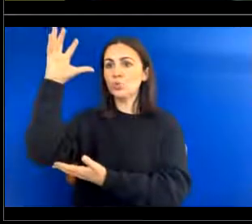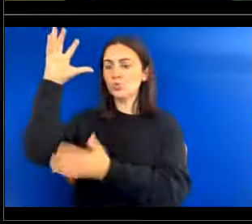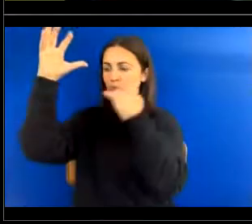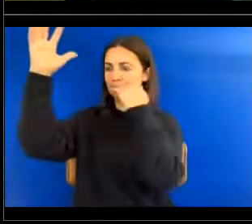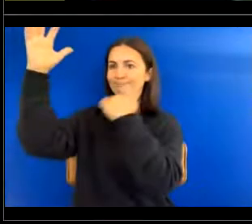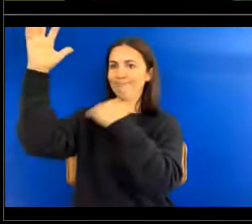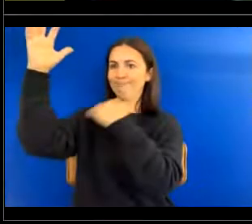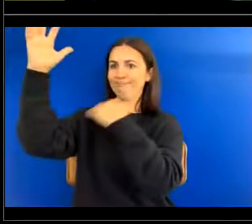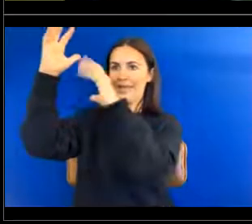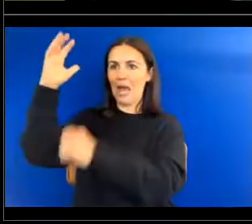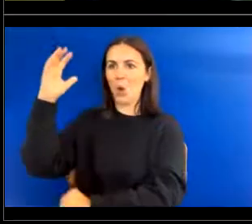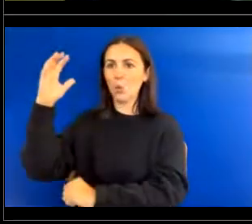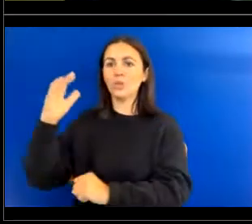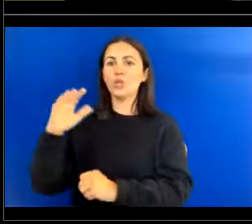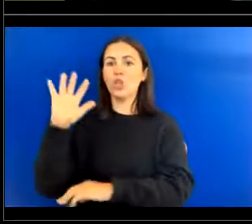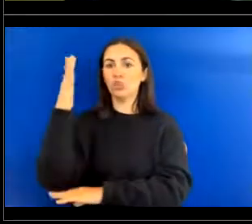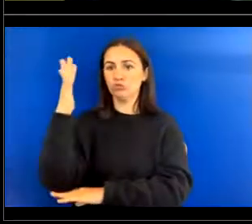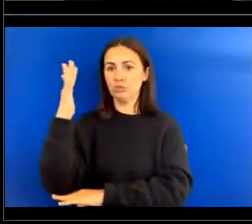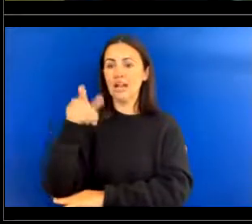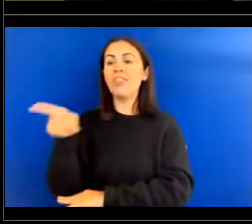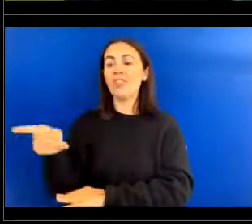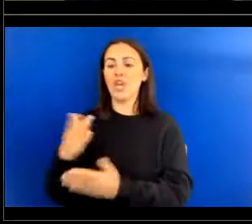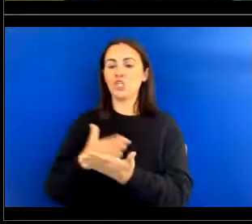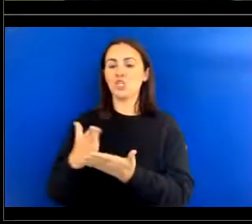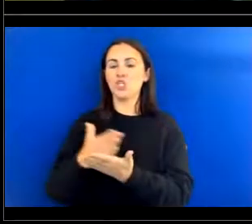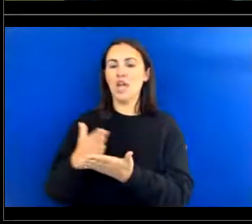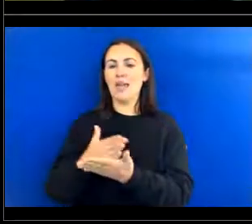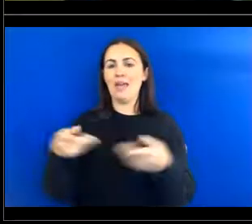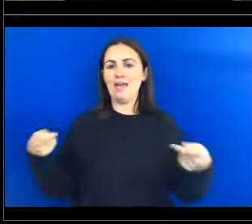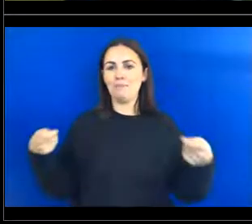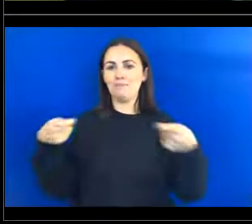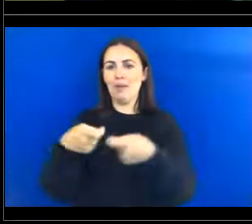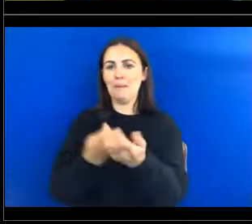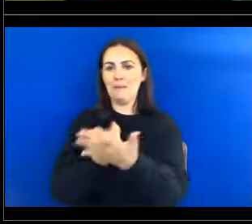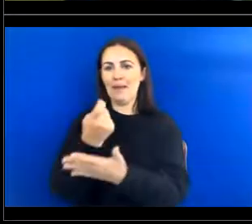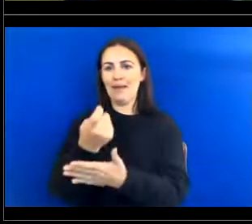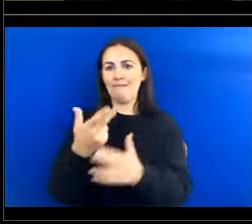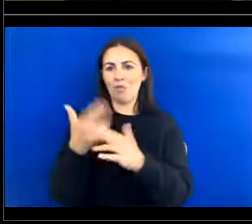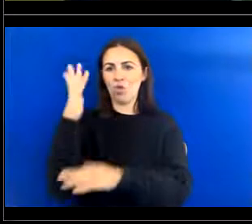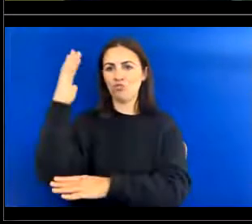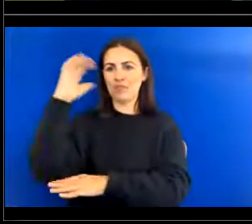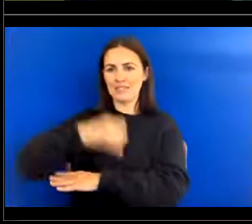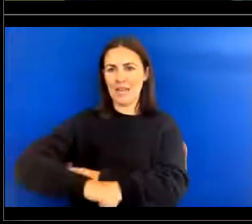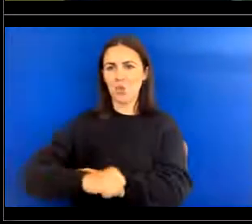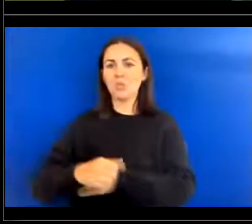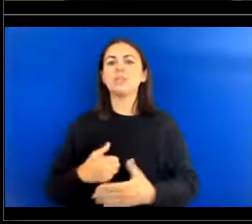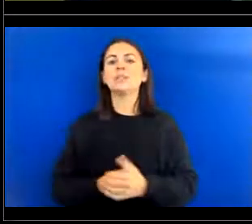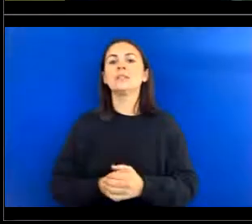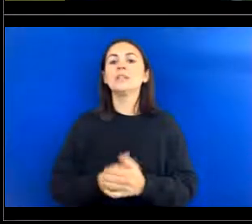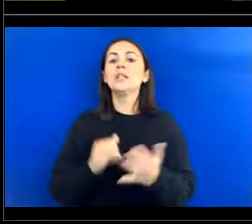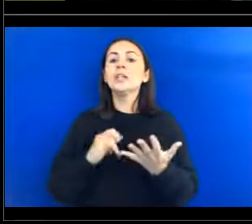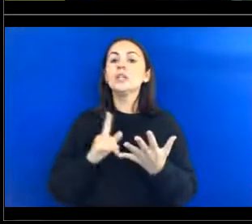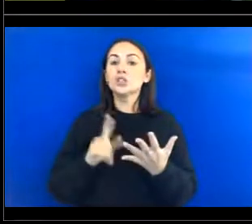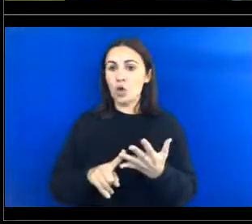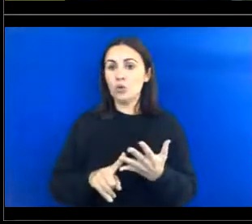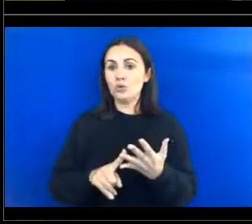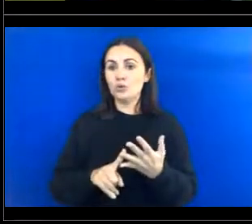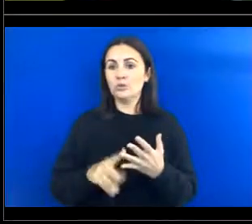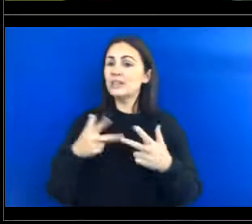if necessary. So just a summary, what can they do? They can talk to each other first,